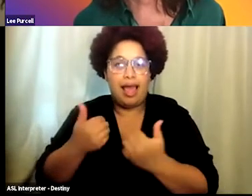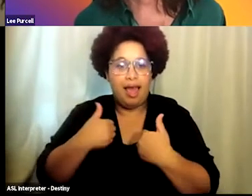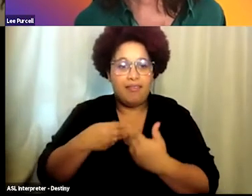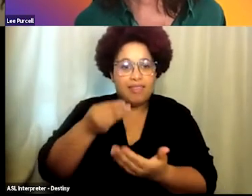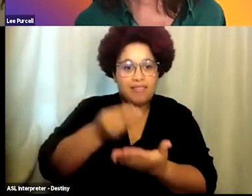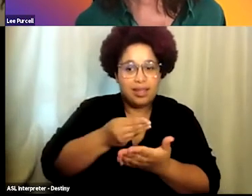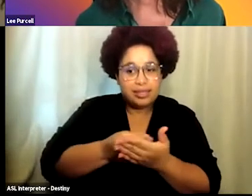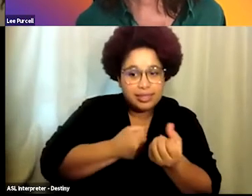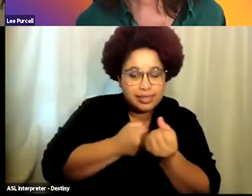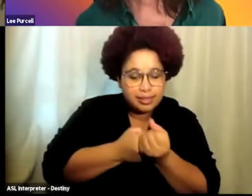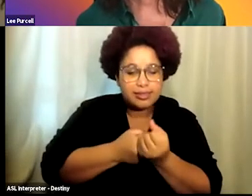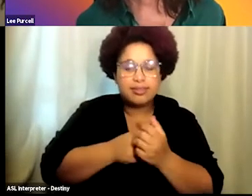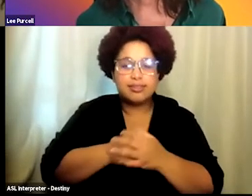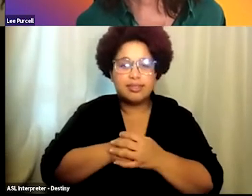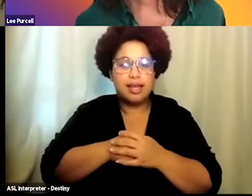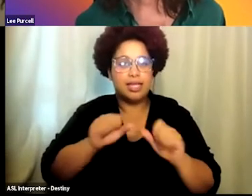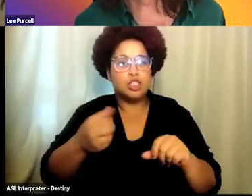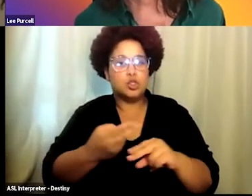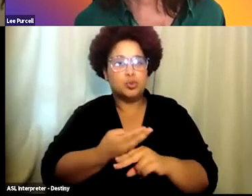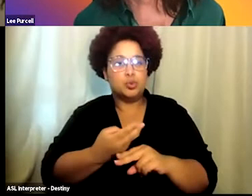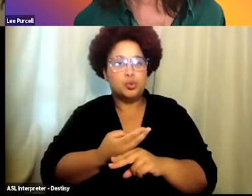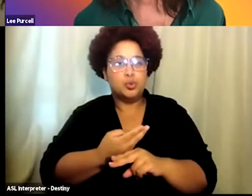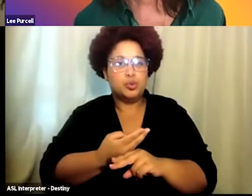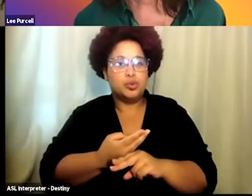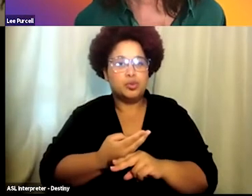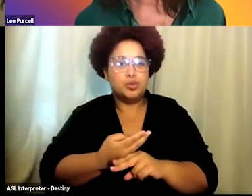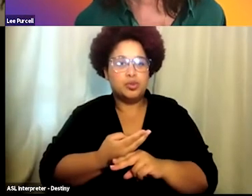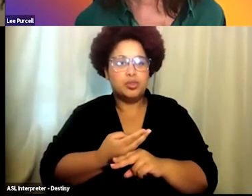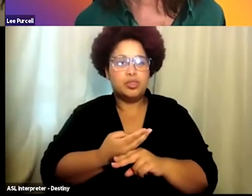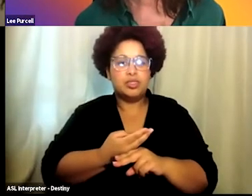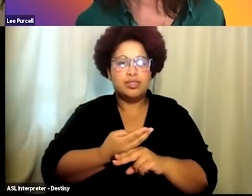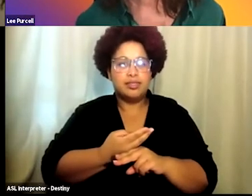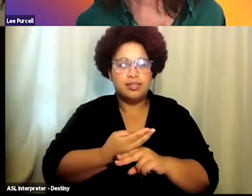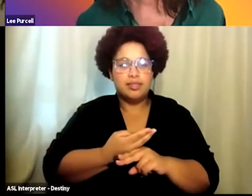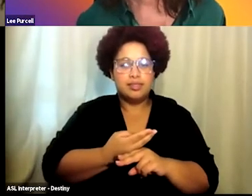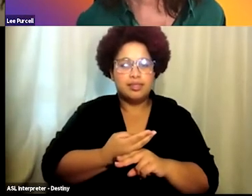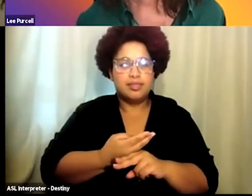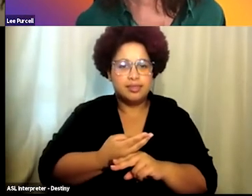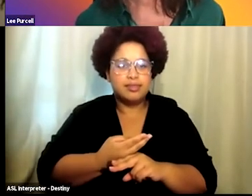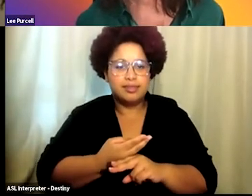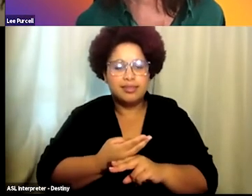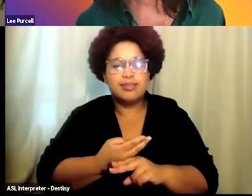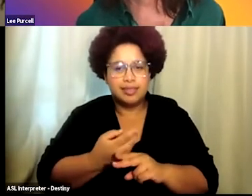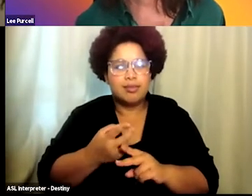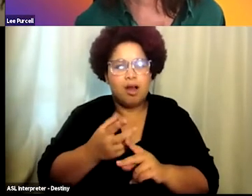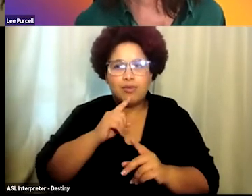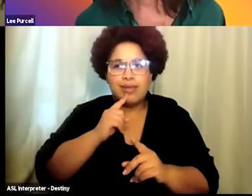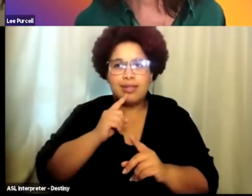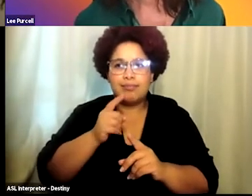can use this as part of our siege on the minds of